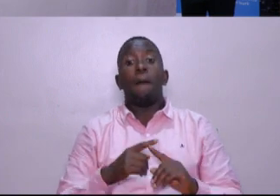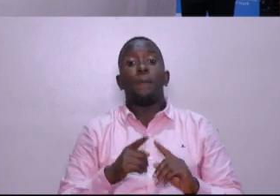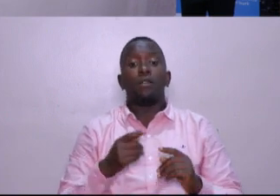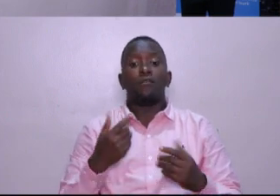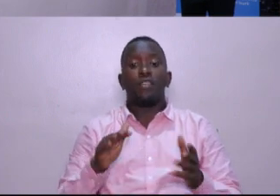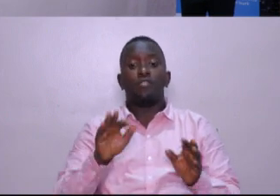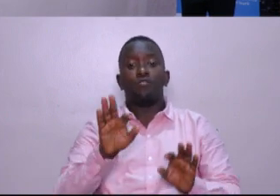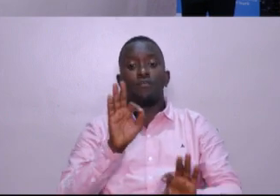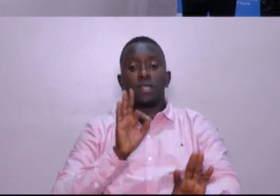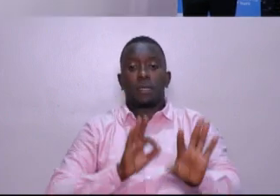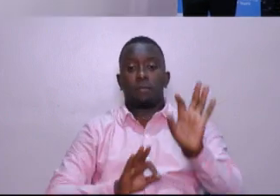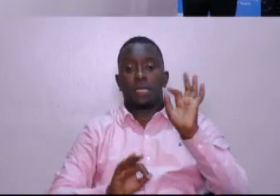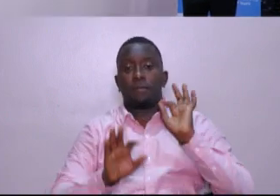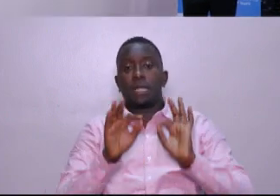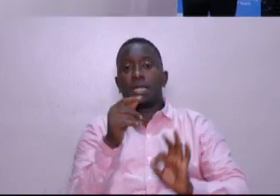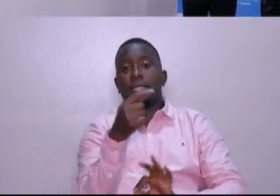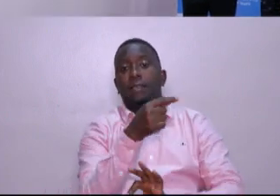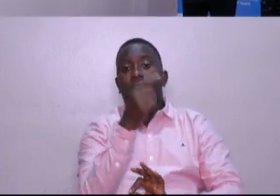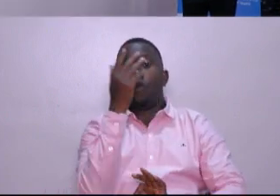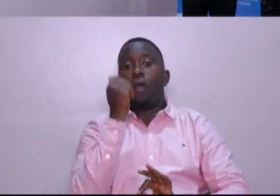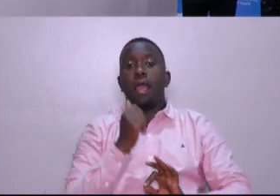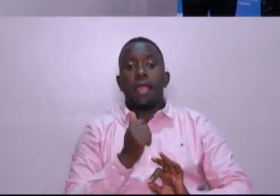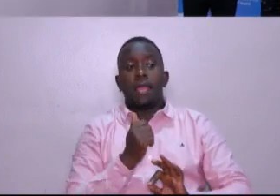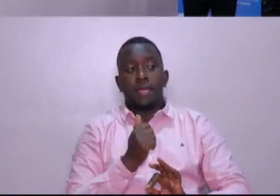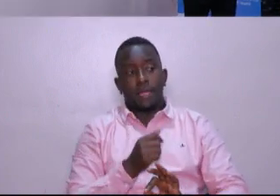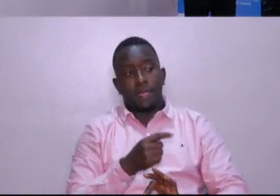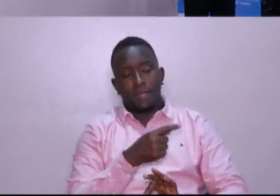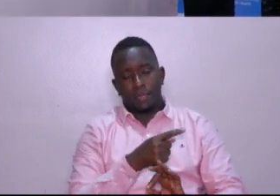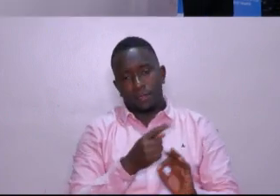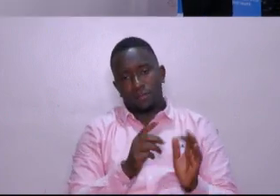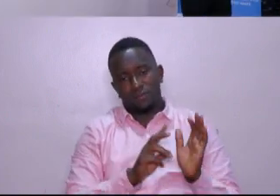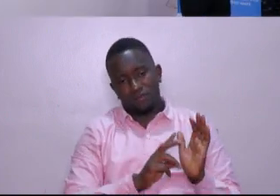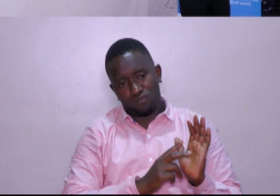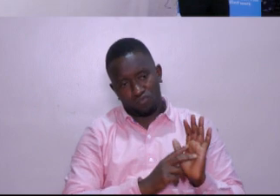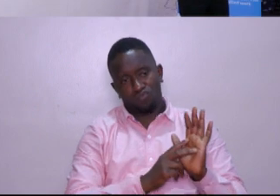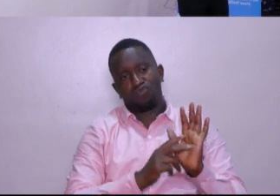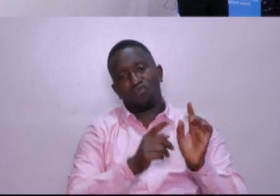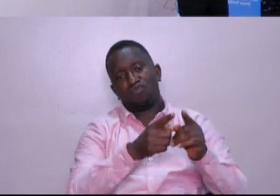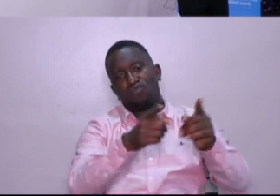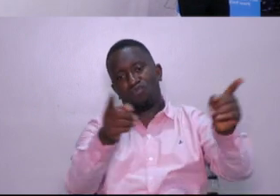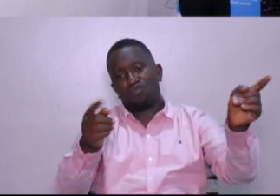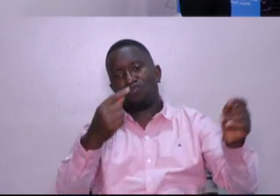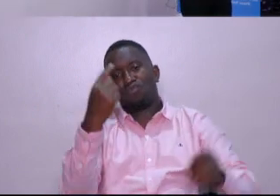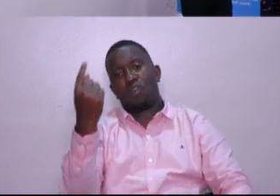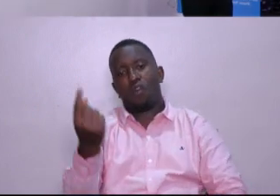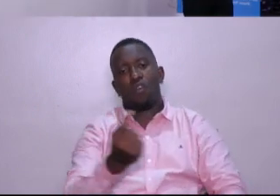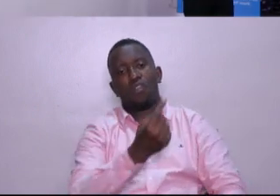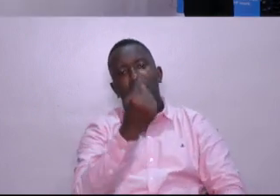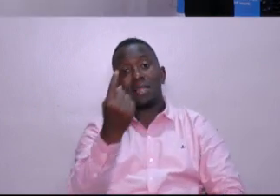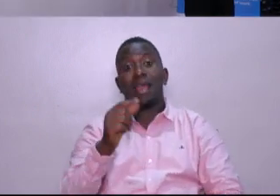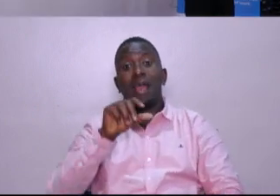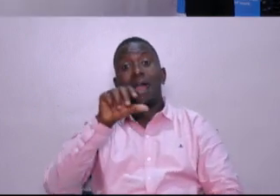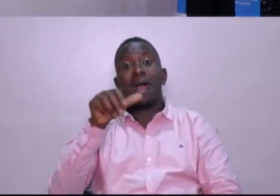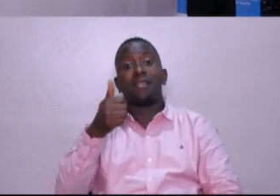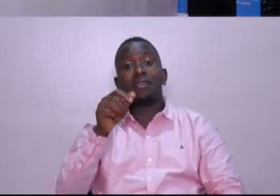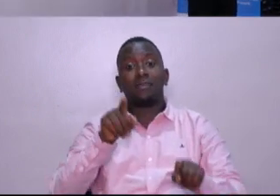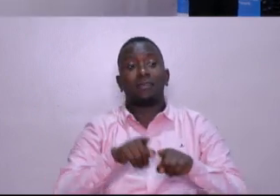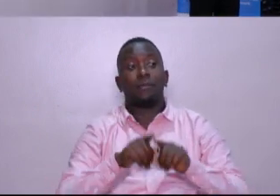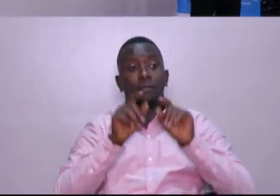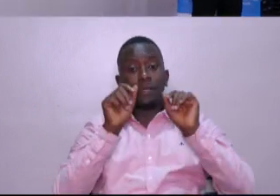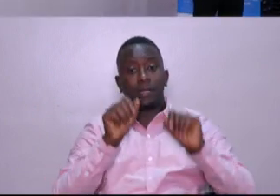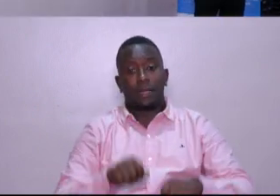picked out this and this for demonstration purposes, meaning others can also